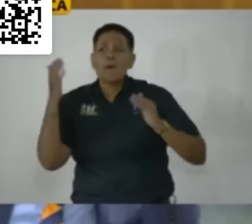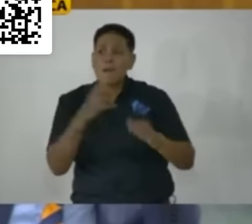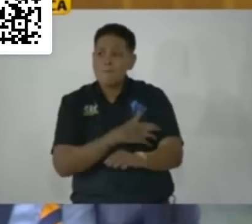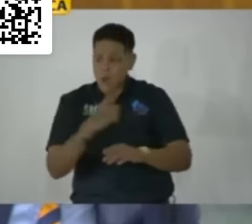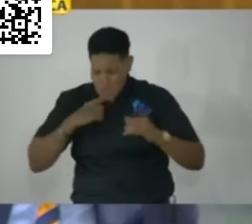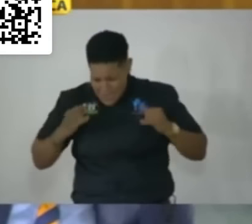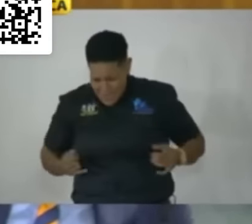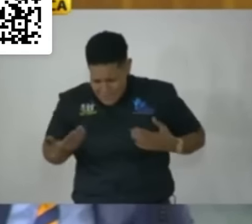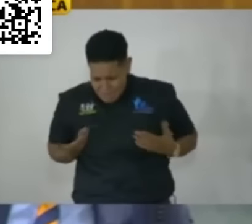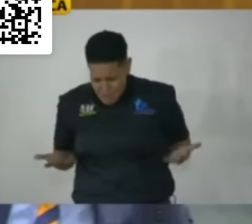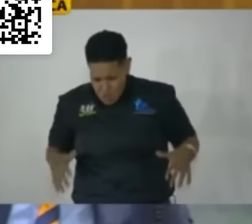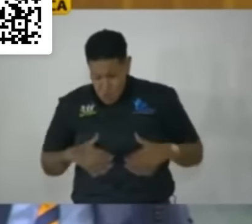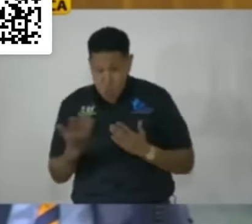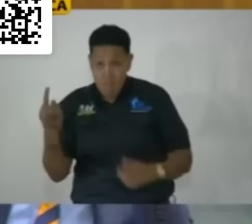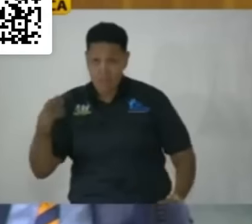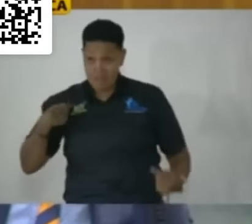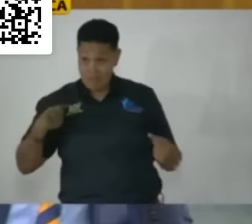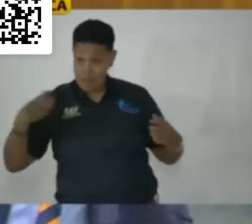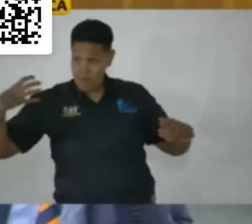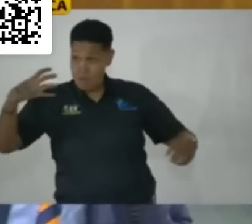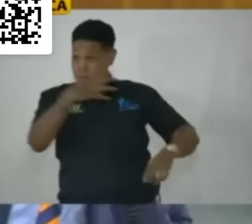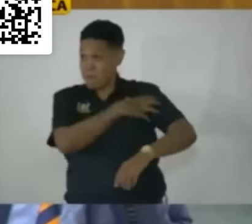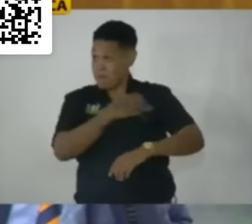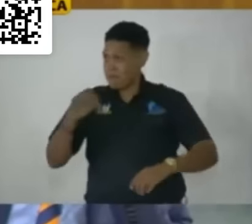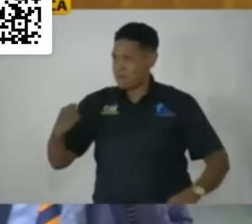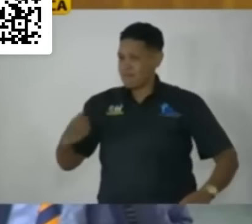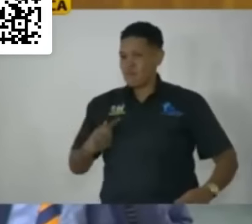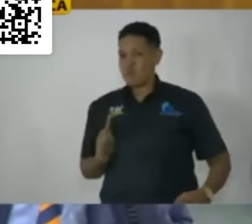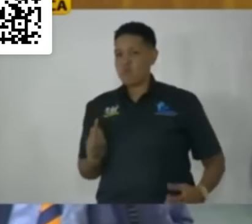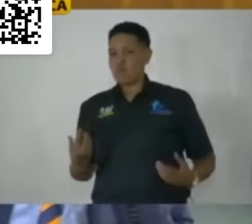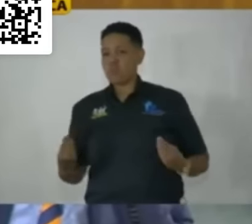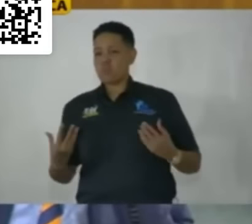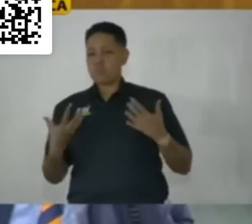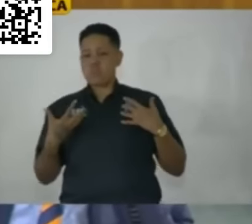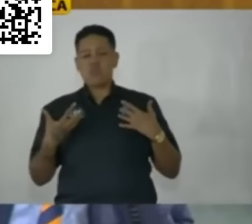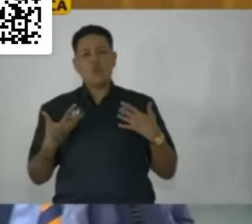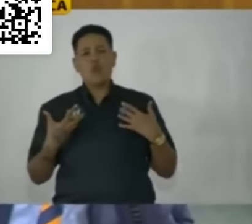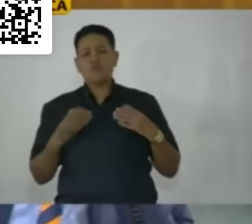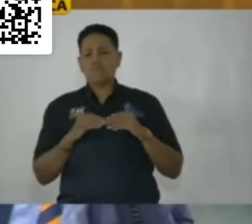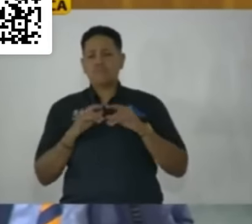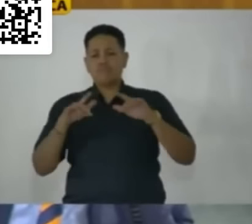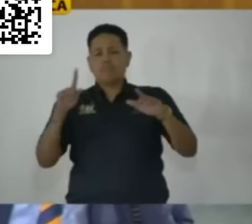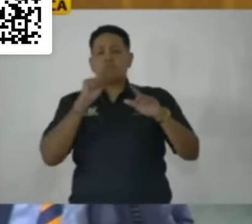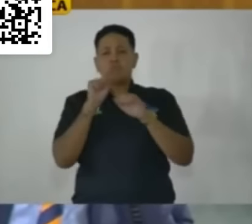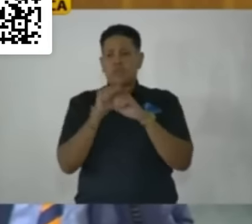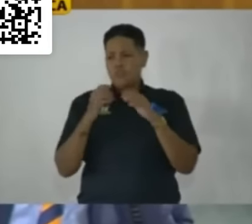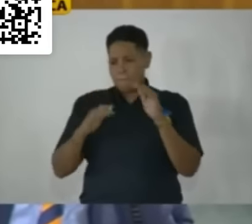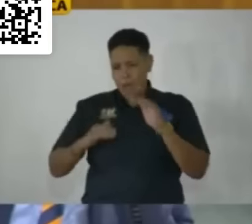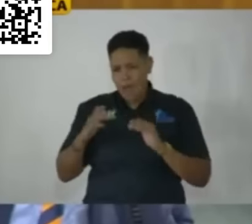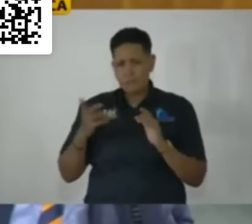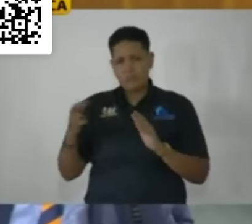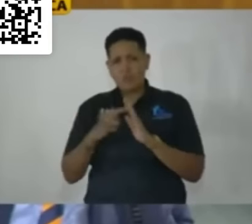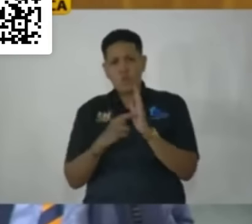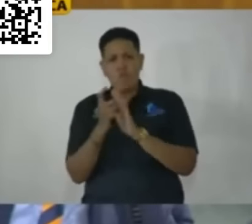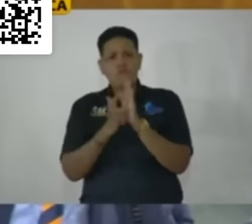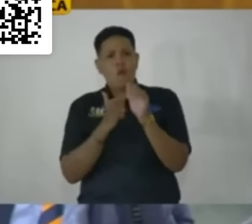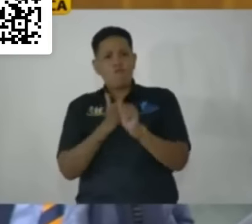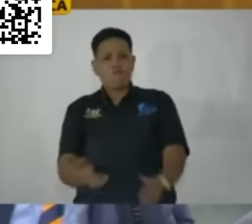body, and to ensure that the rule of law is supreme. That's what this is about. And so, Mr.